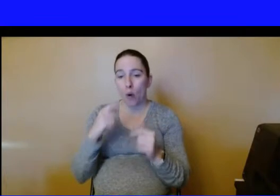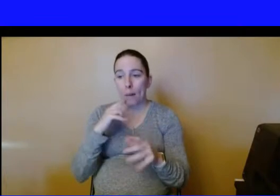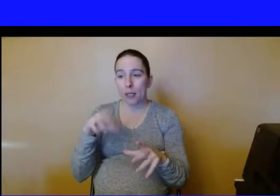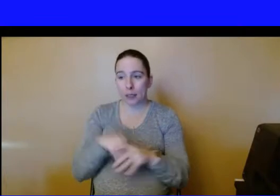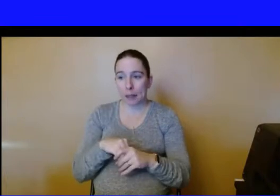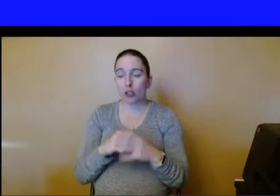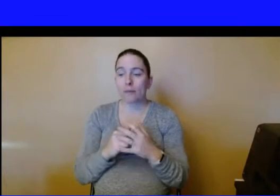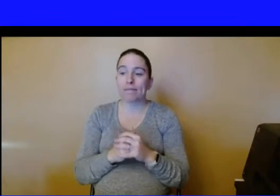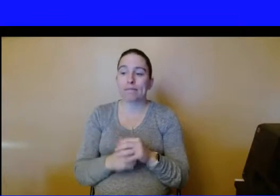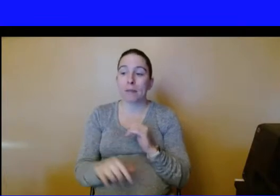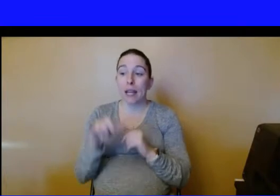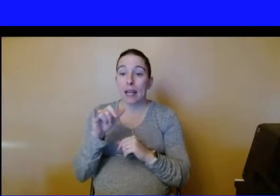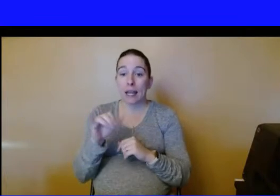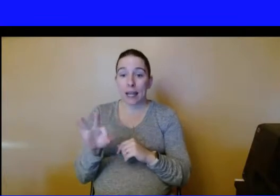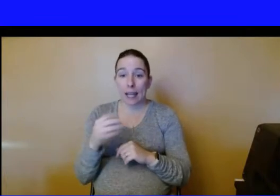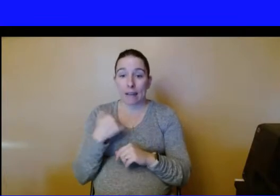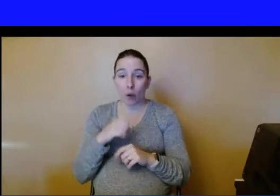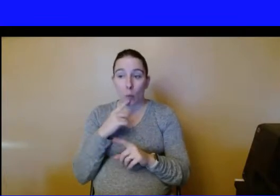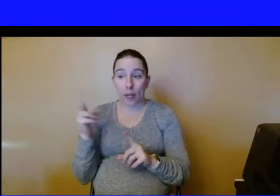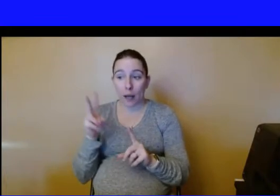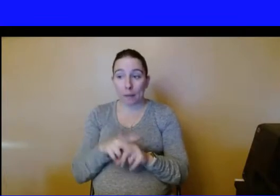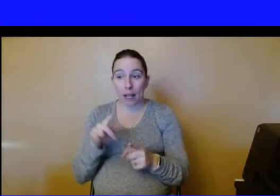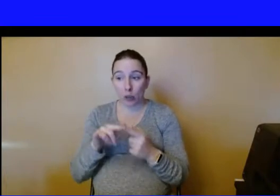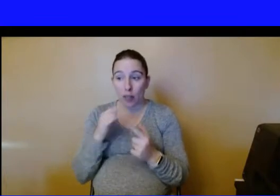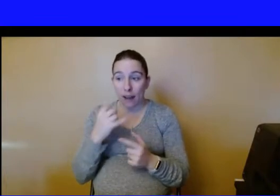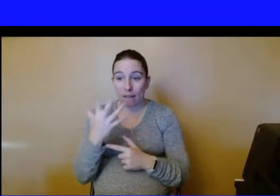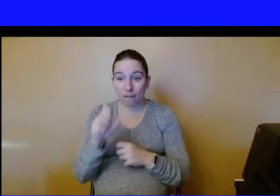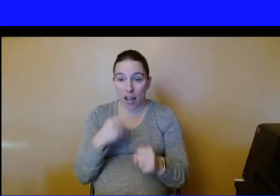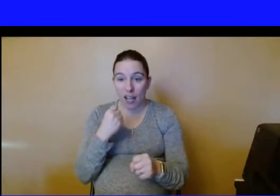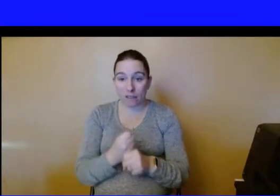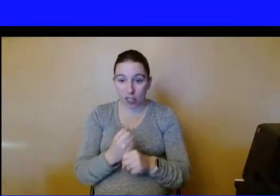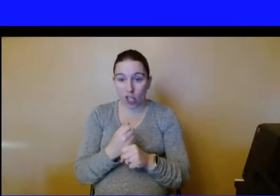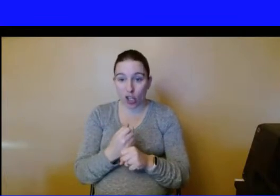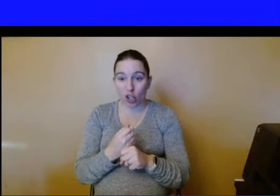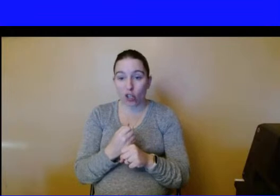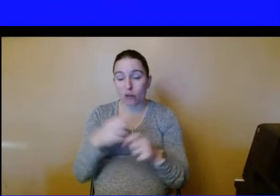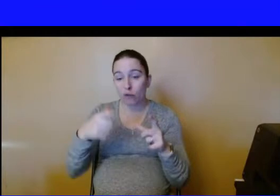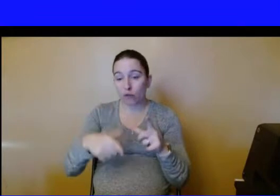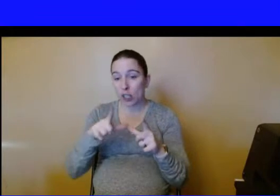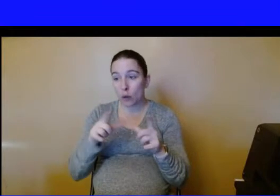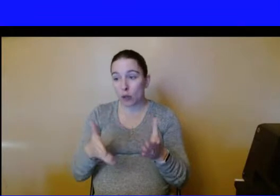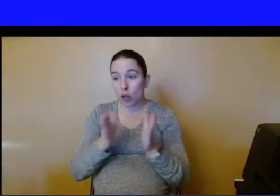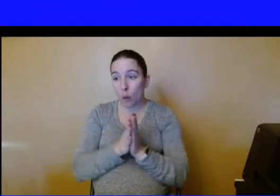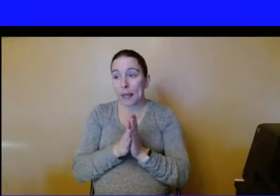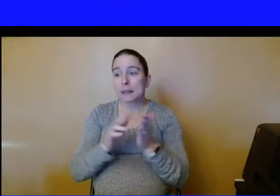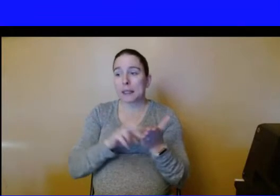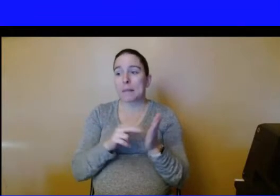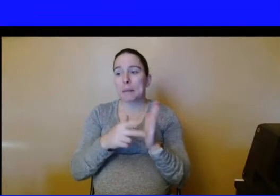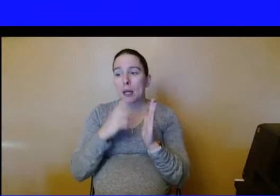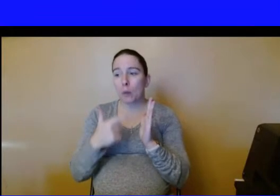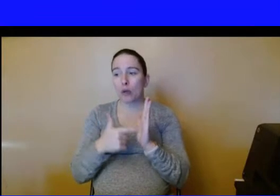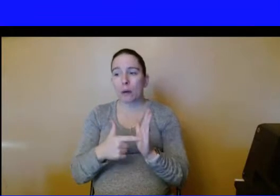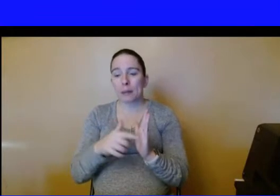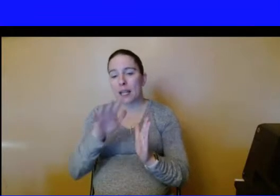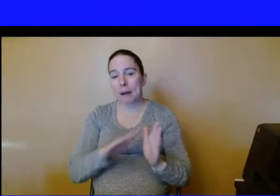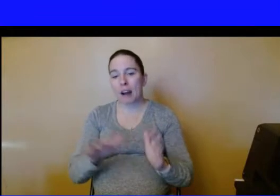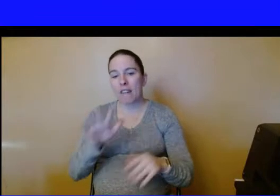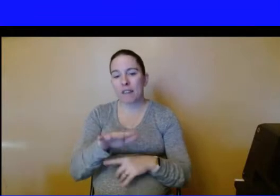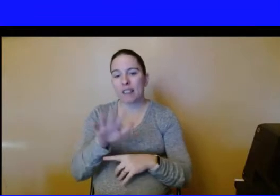care setting, such as an ED or a CPAP visit or a hospital admission. The team-based model will provide high-risk